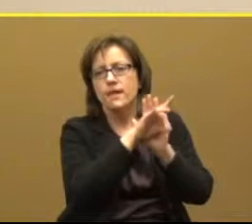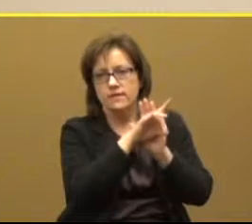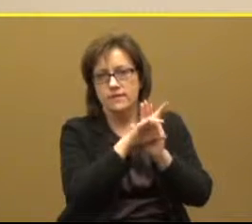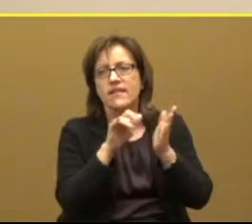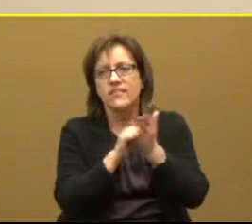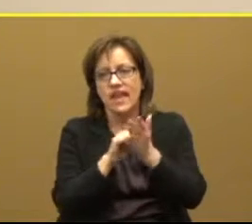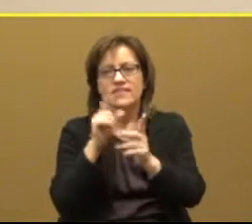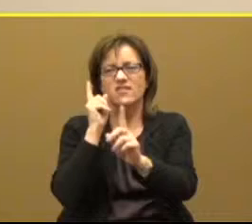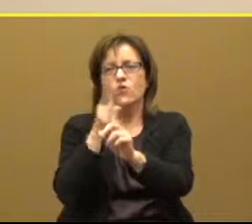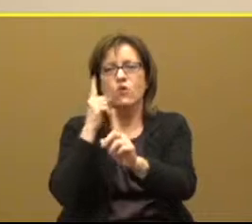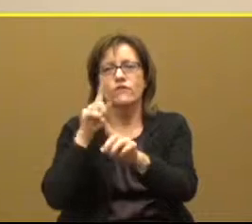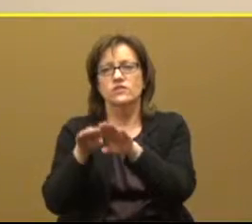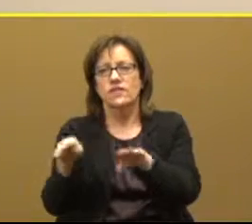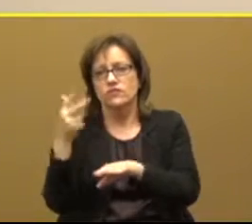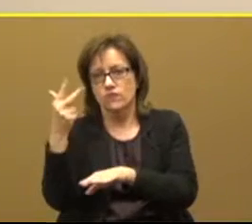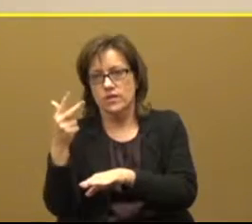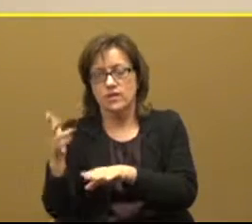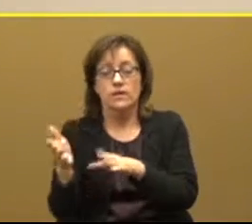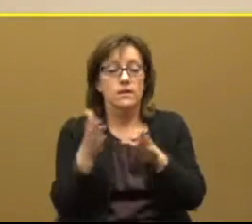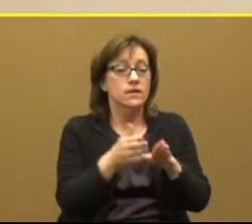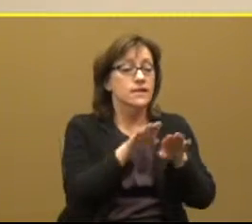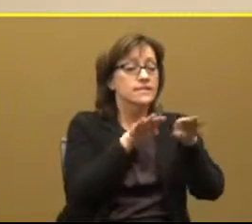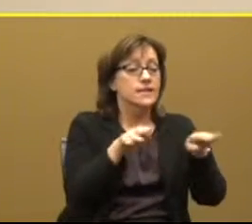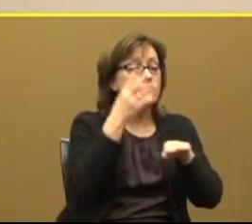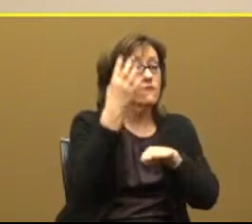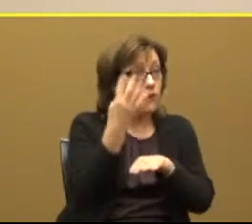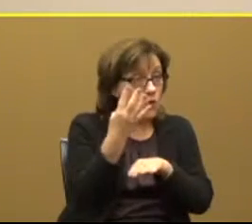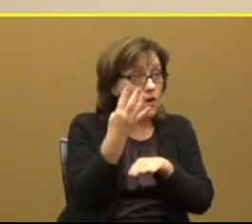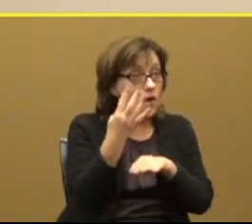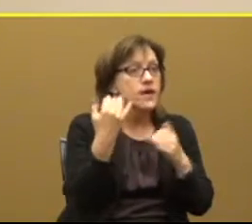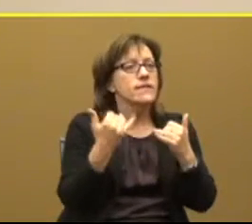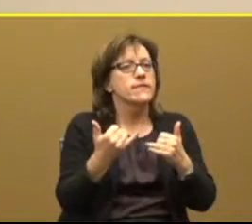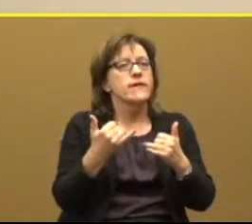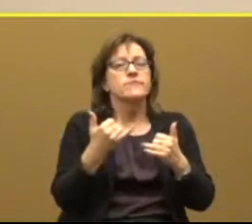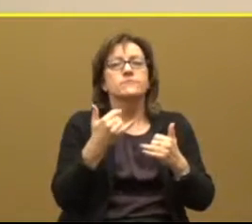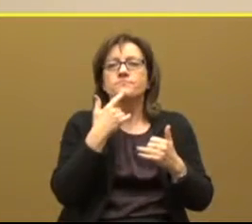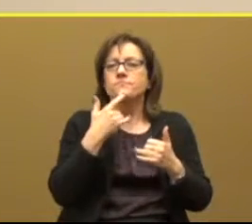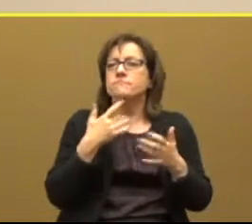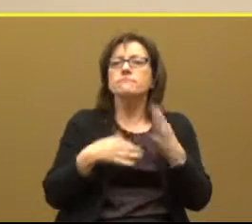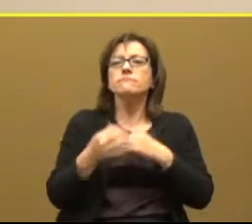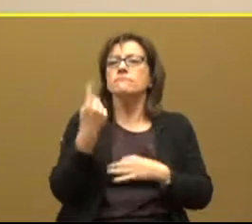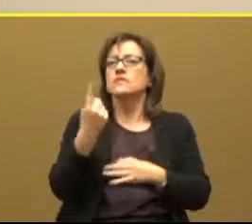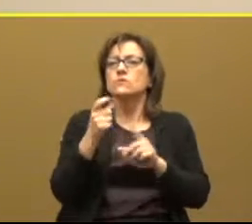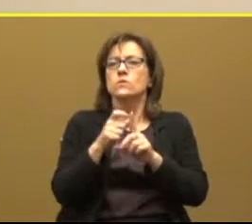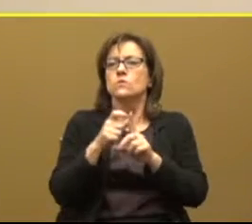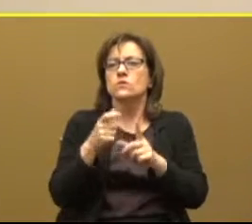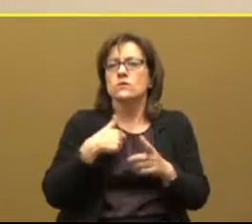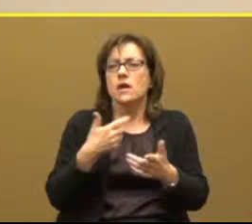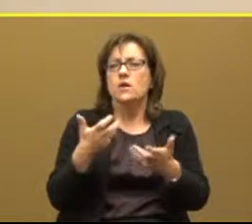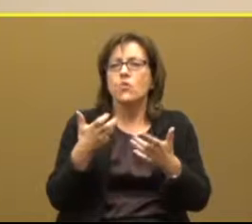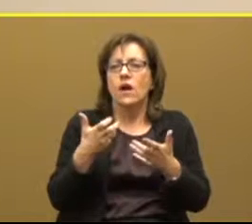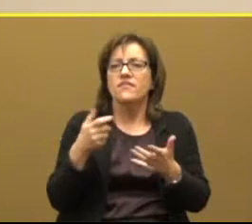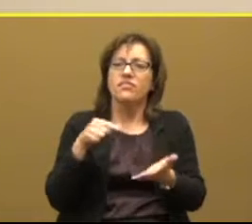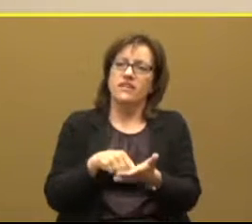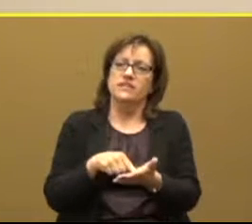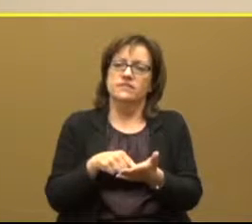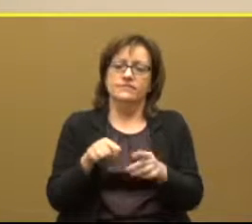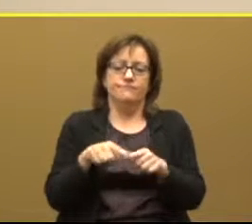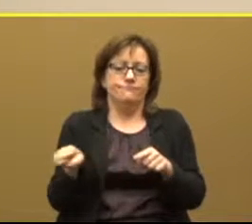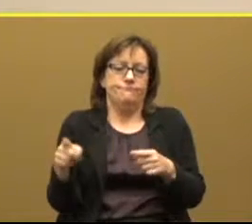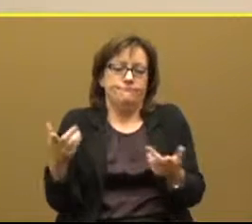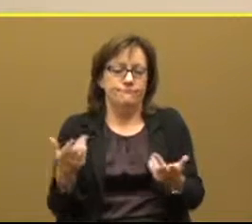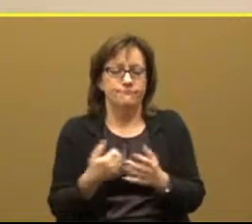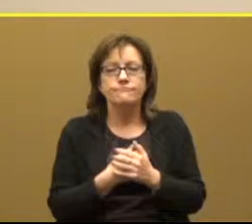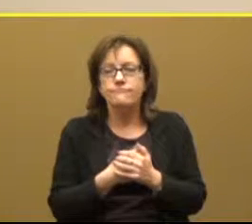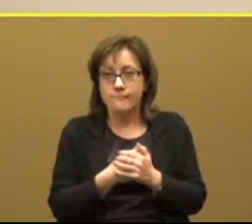3. Stage 4 is when you're able to move into, now I can say rather than one word, I want this.